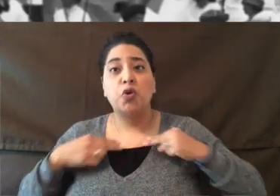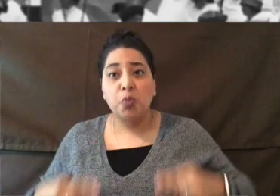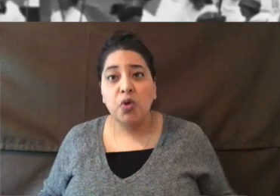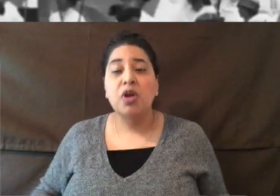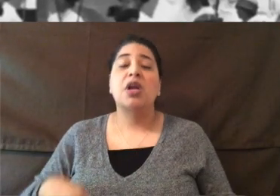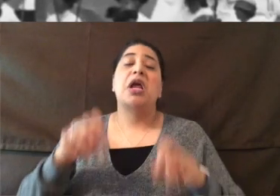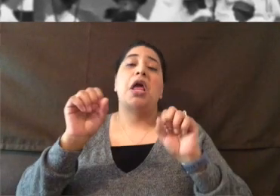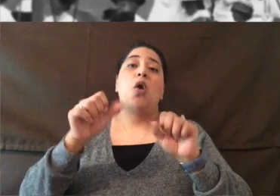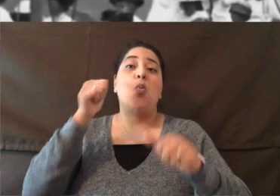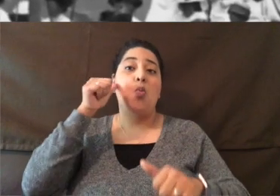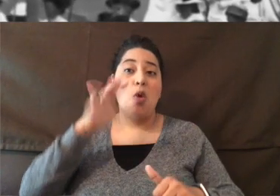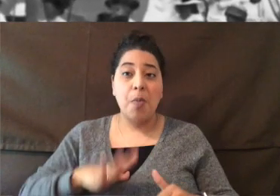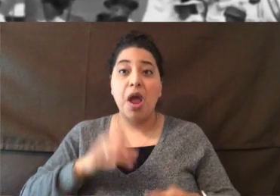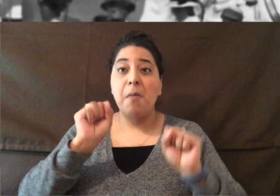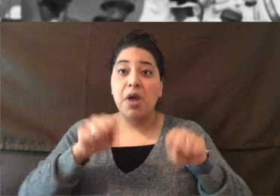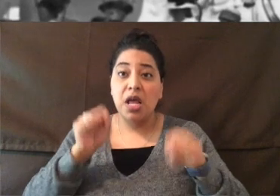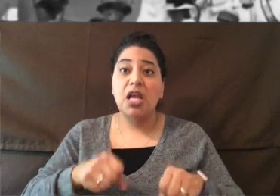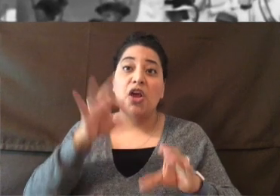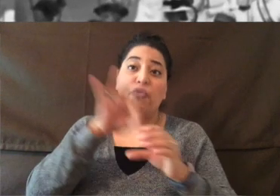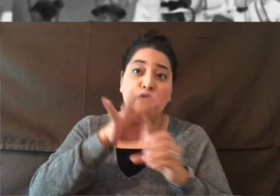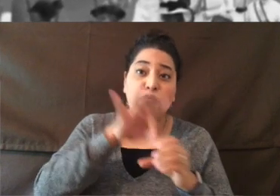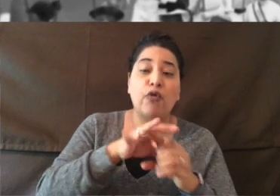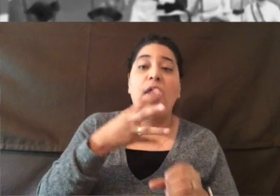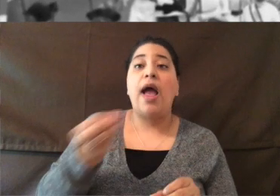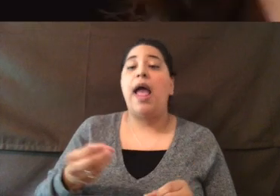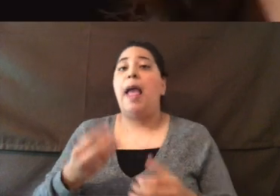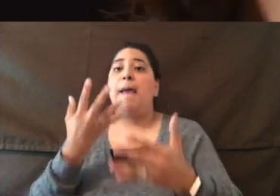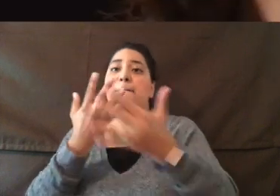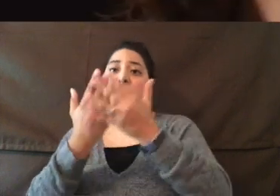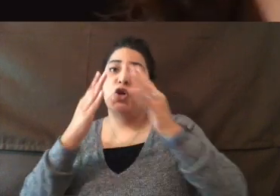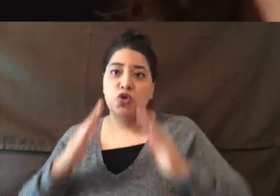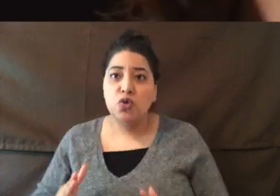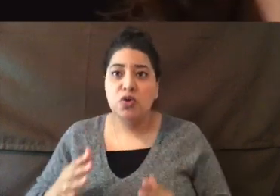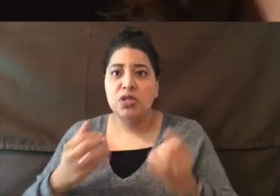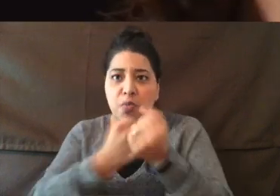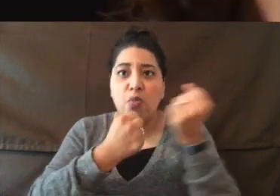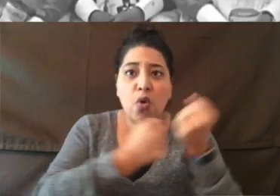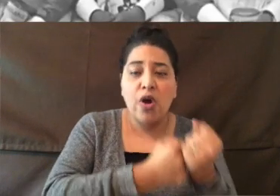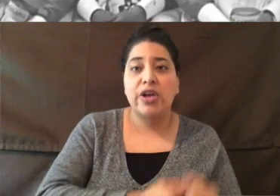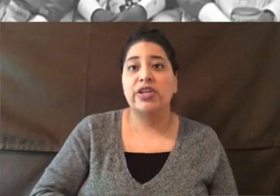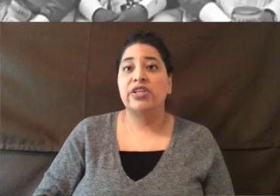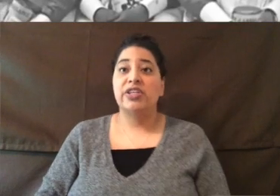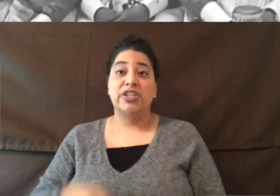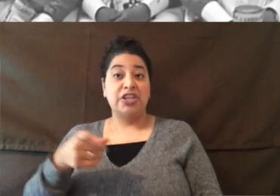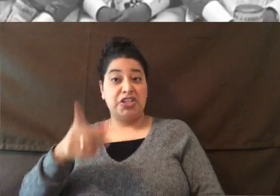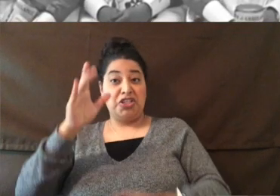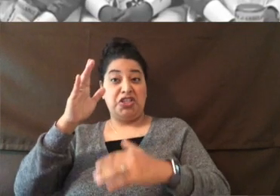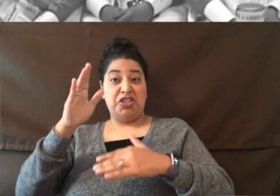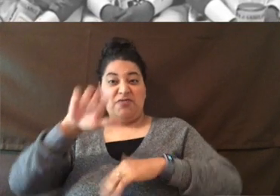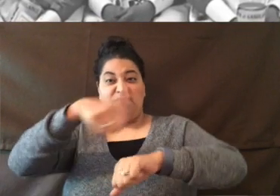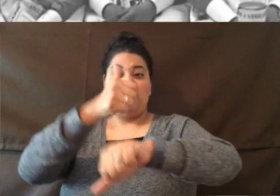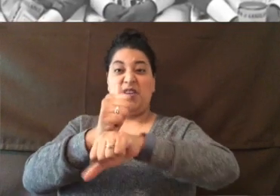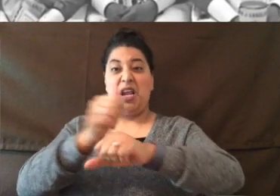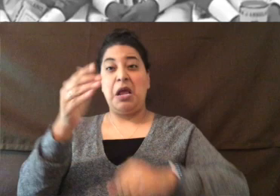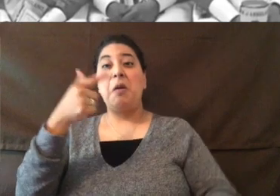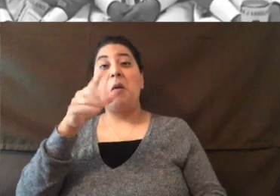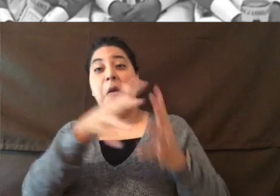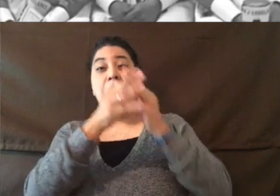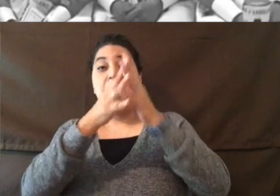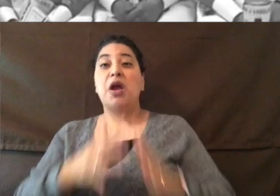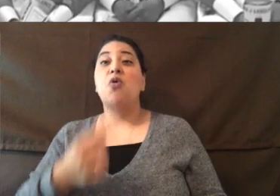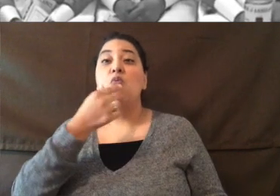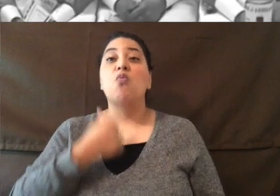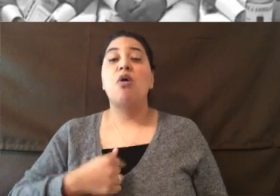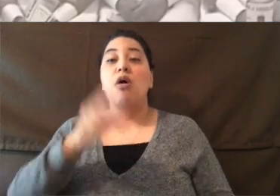interests. She worked for women's suffrage, she worked with religious minorities, and she worked in prison reform. Clara Barton built the American Red Cross from the ground